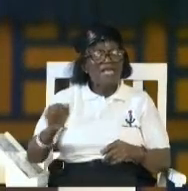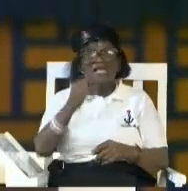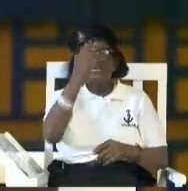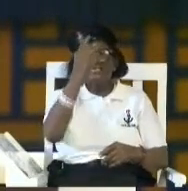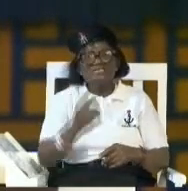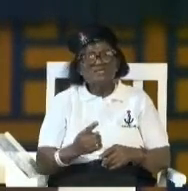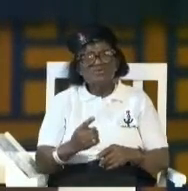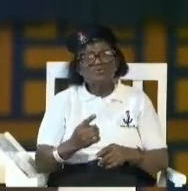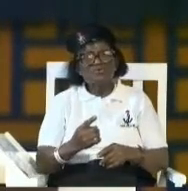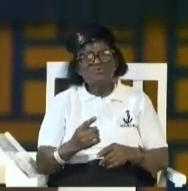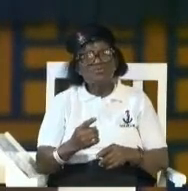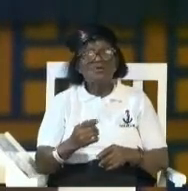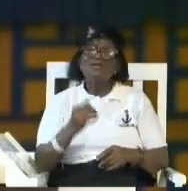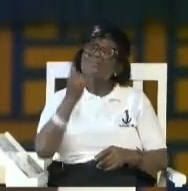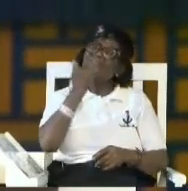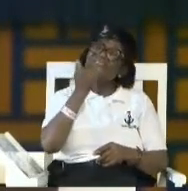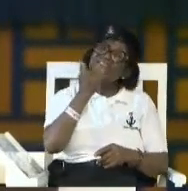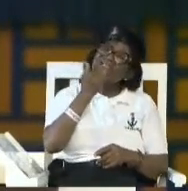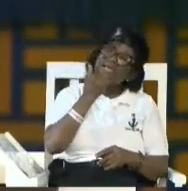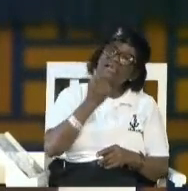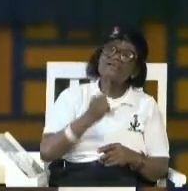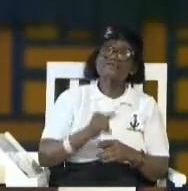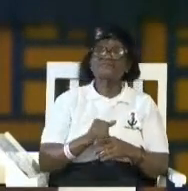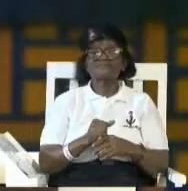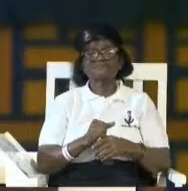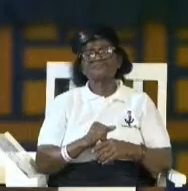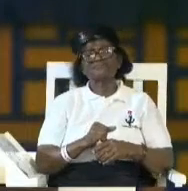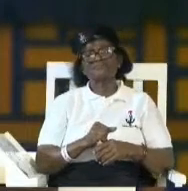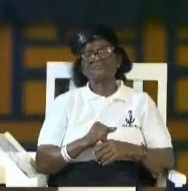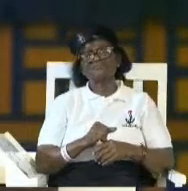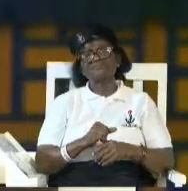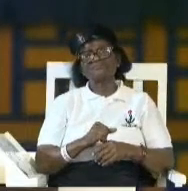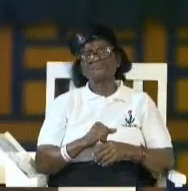single mistake.